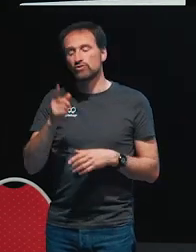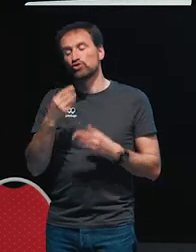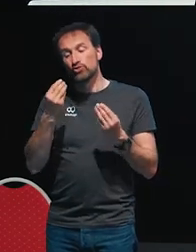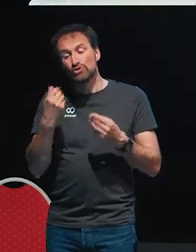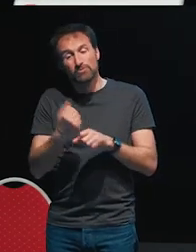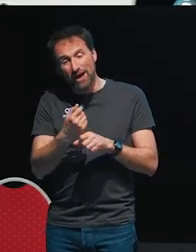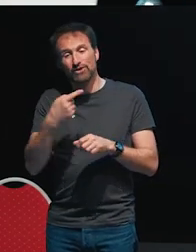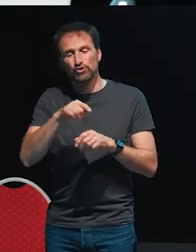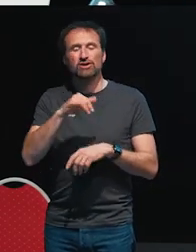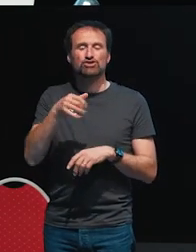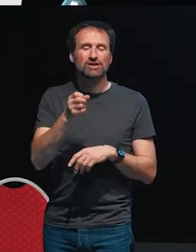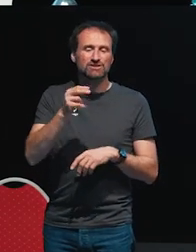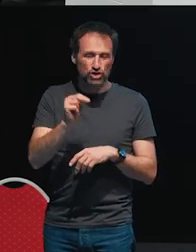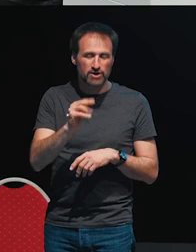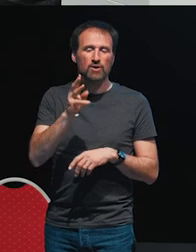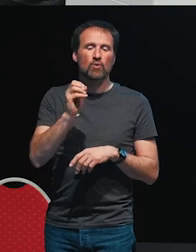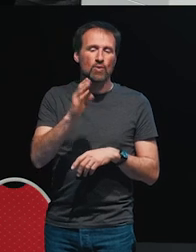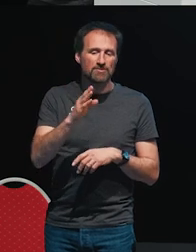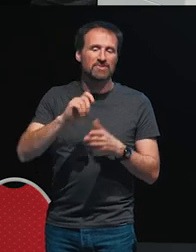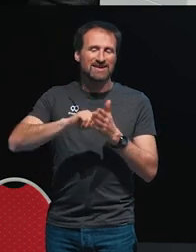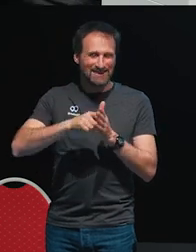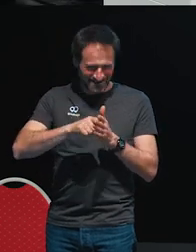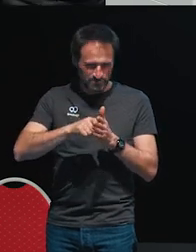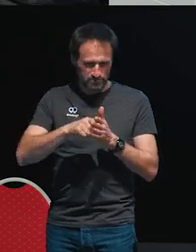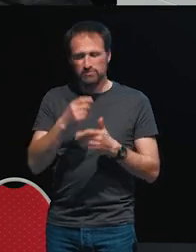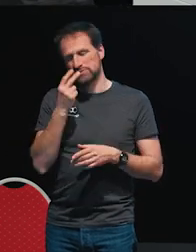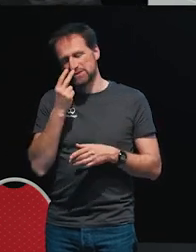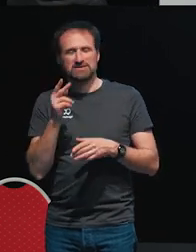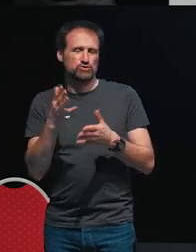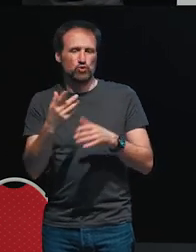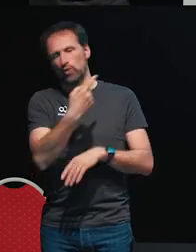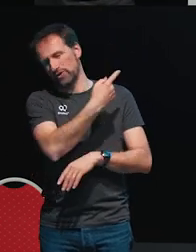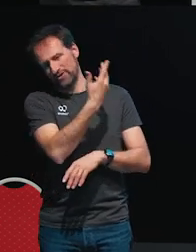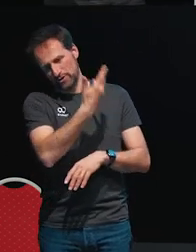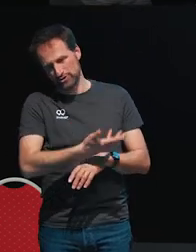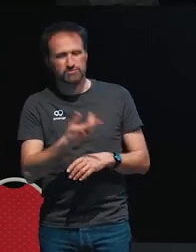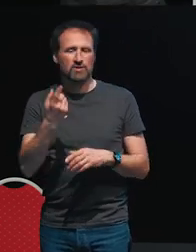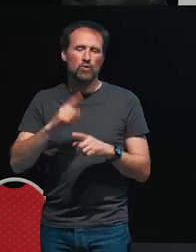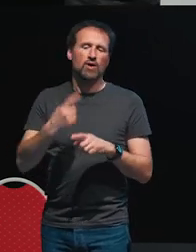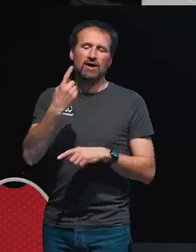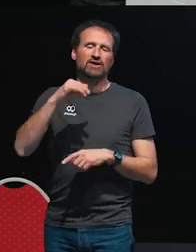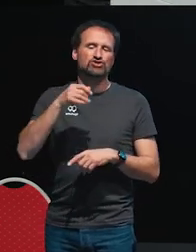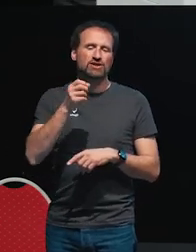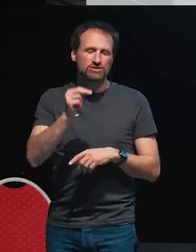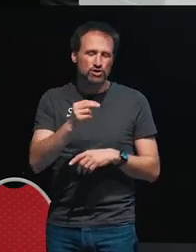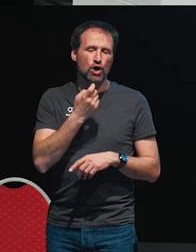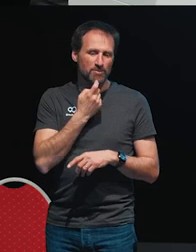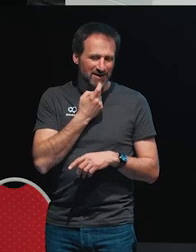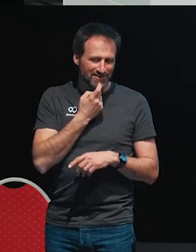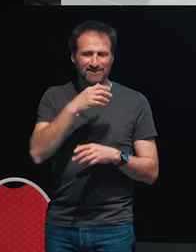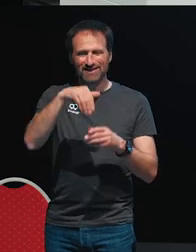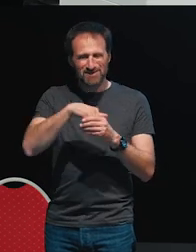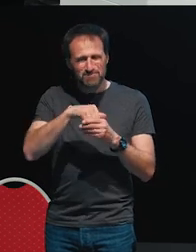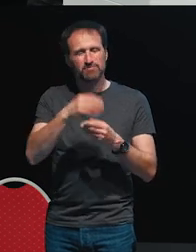which looks a bit like this. So this is another JSON type, a JSON object, which contains a lot of information about